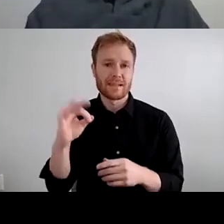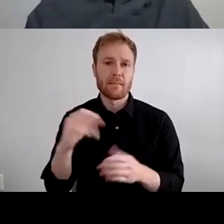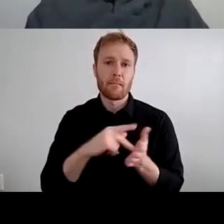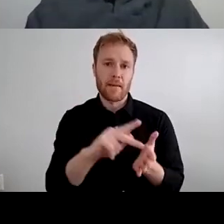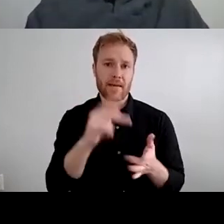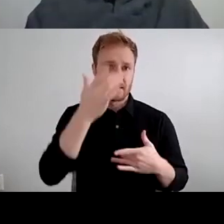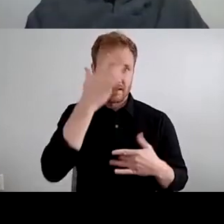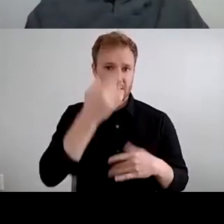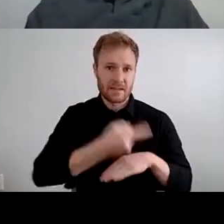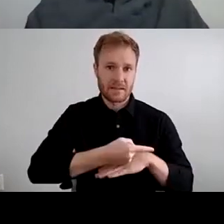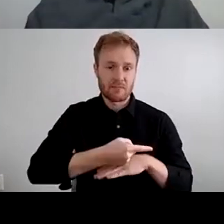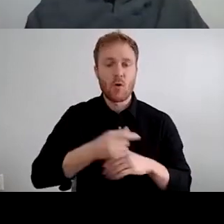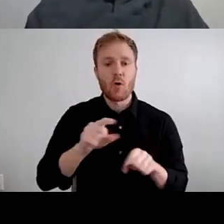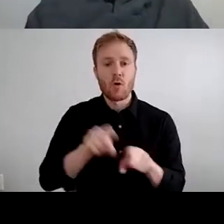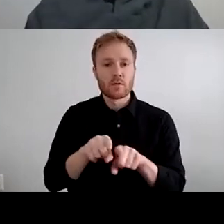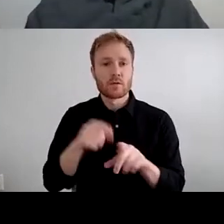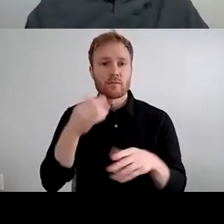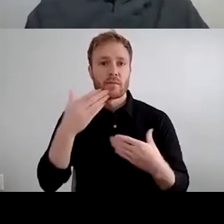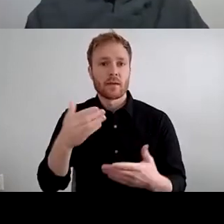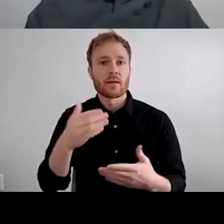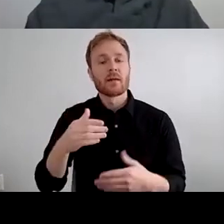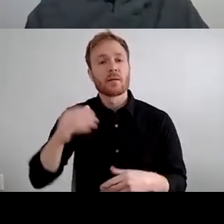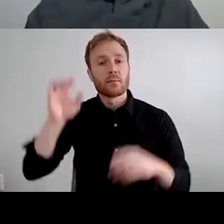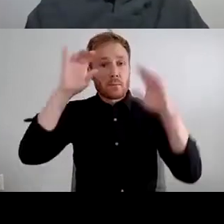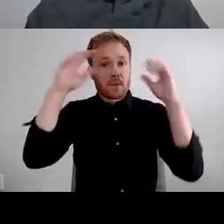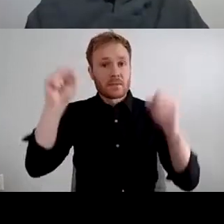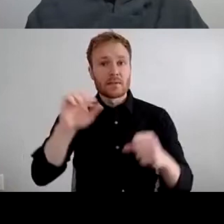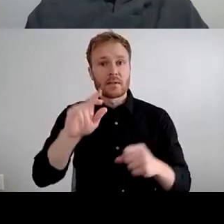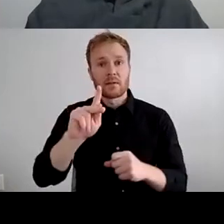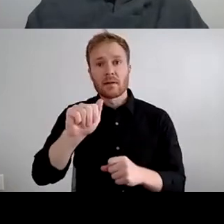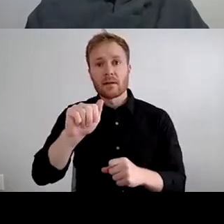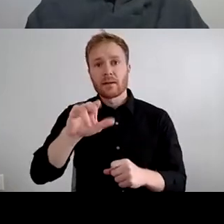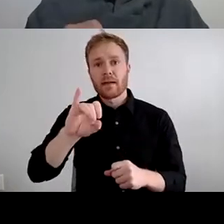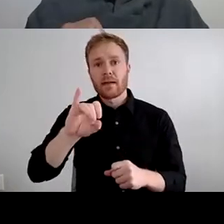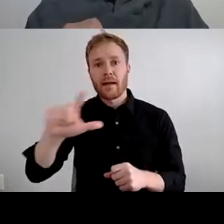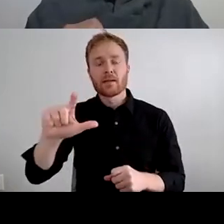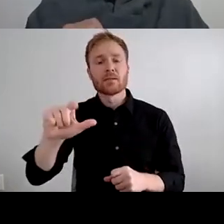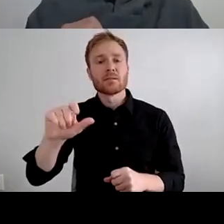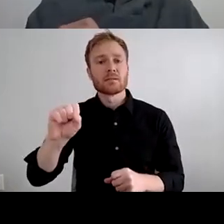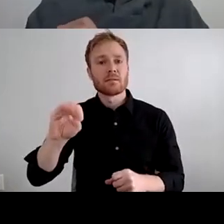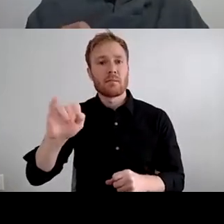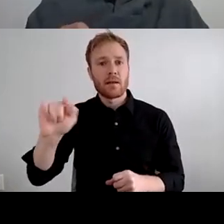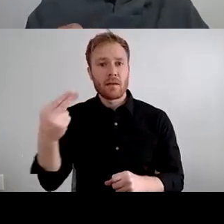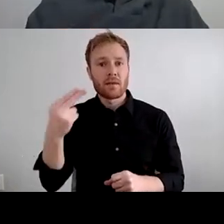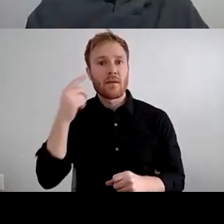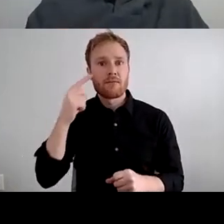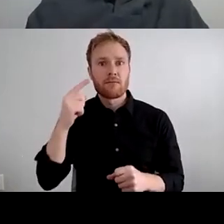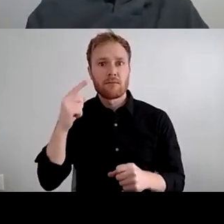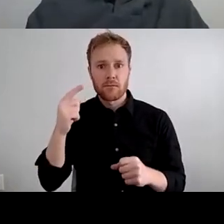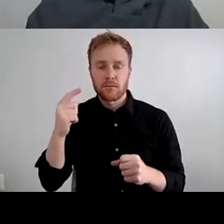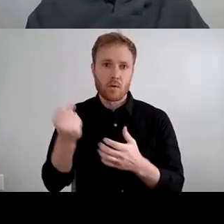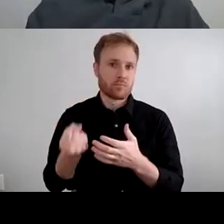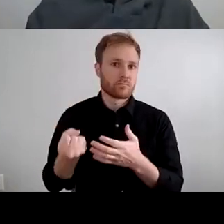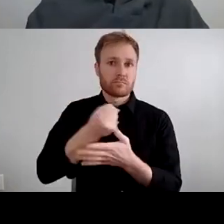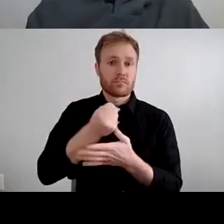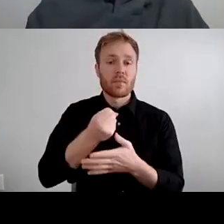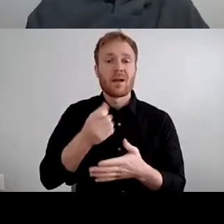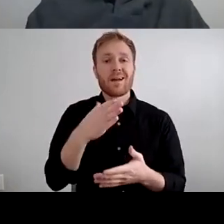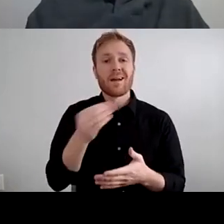Teresa Kell Smith for moving this agenda quicker and for the members of council for addressing this